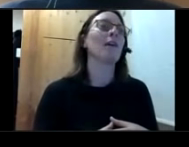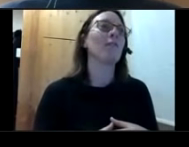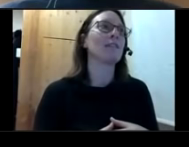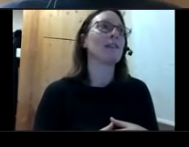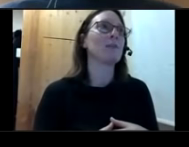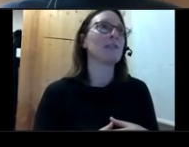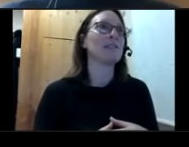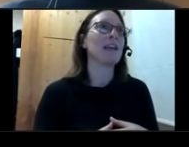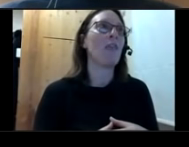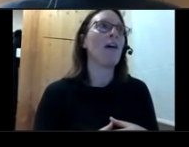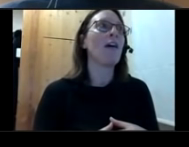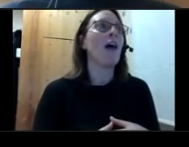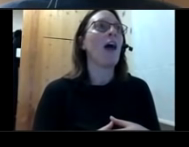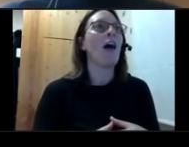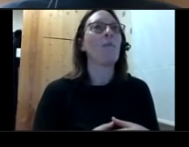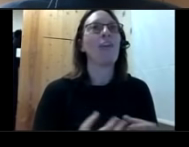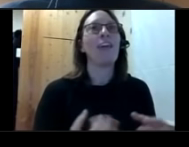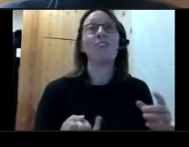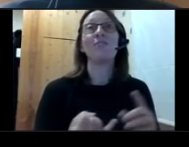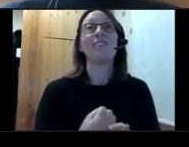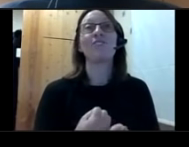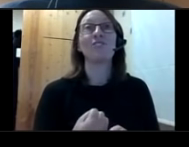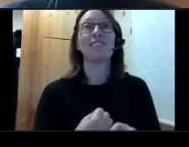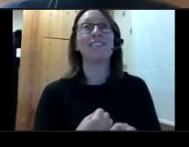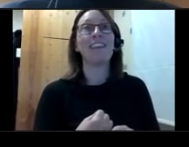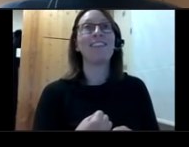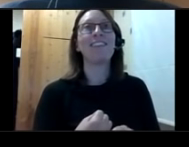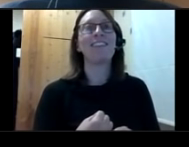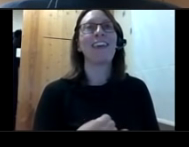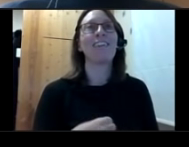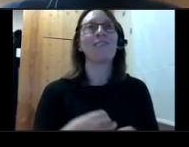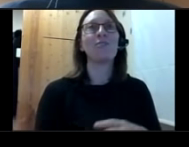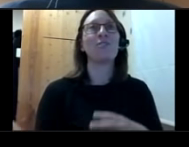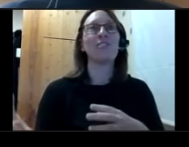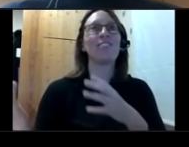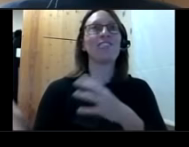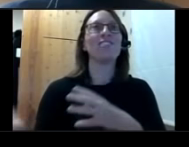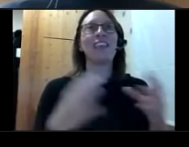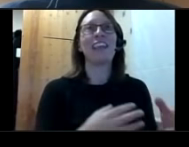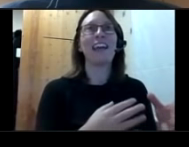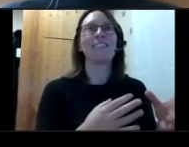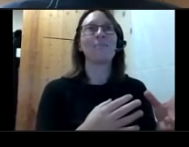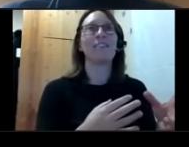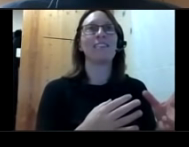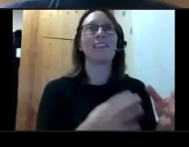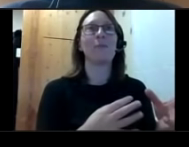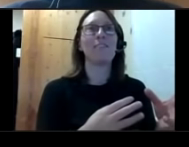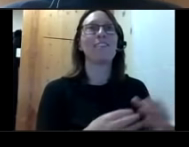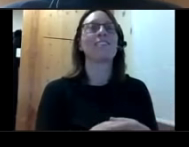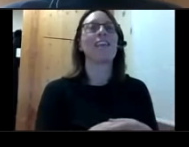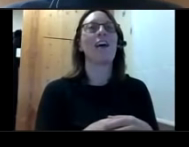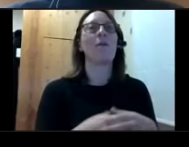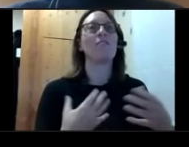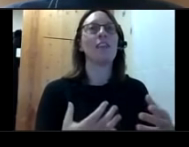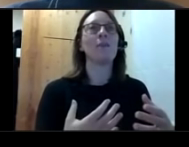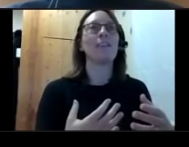they're working on accessibility together. They are using their students as interns in the council, so the students are getting accessibility